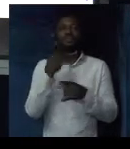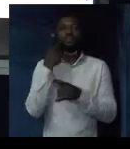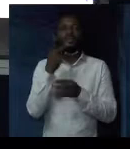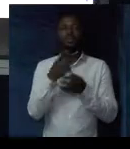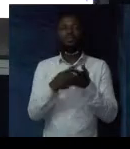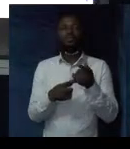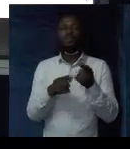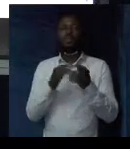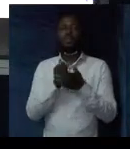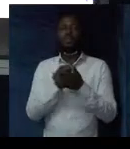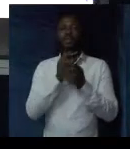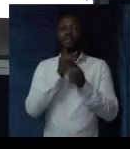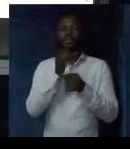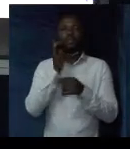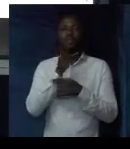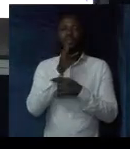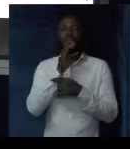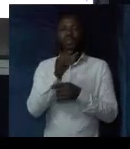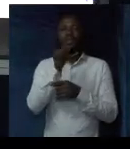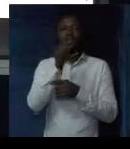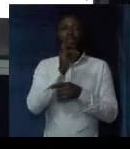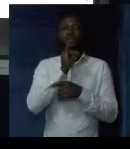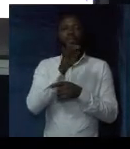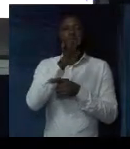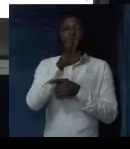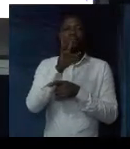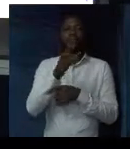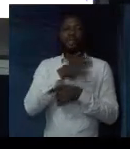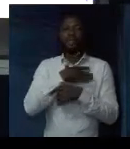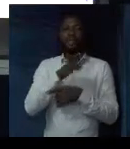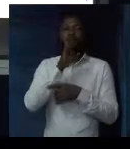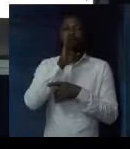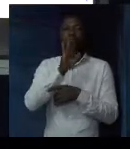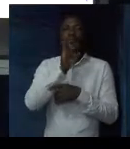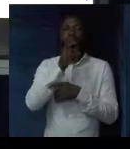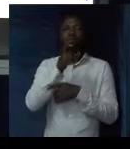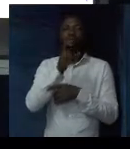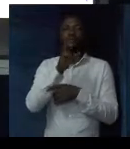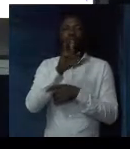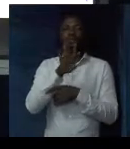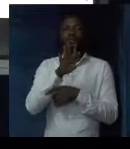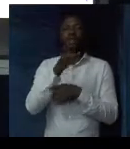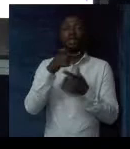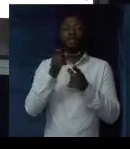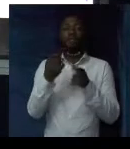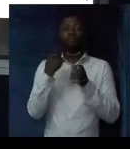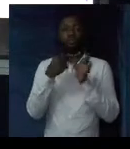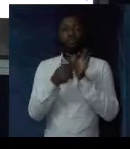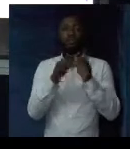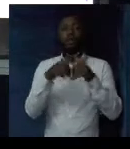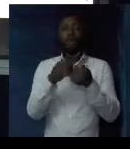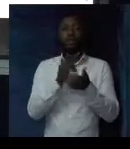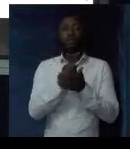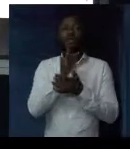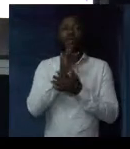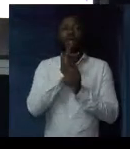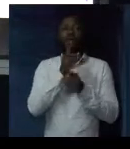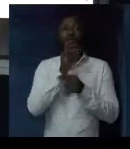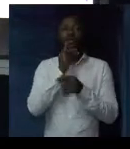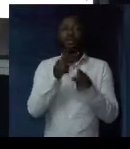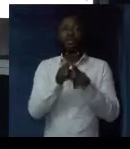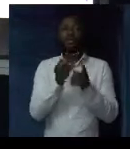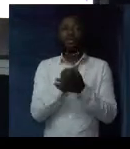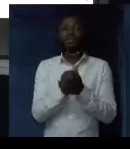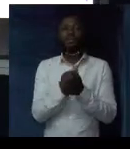Okay, so let's see what that answer will be. It says A is 56 and B is 124. Why? Let's show you how that answer is